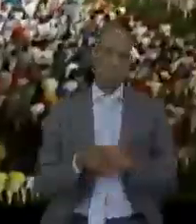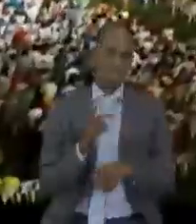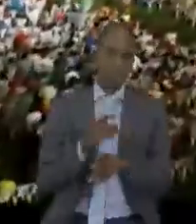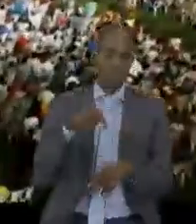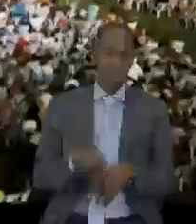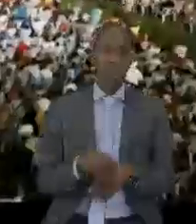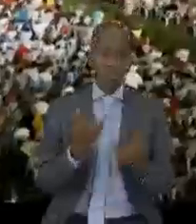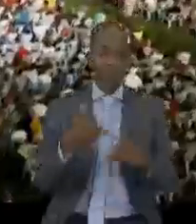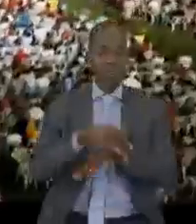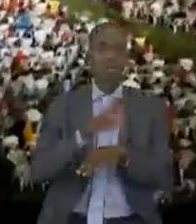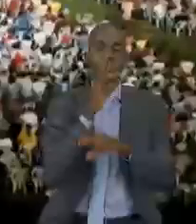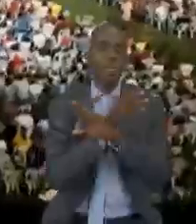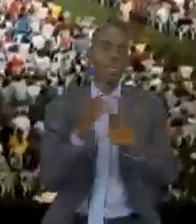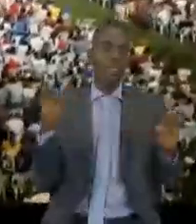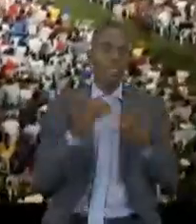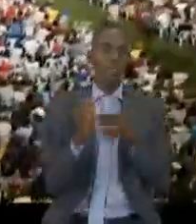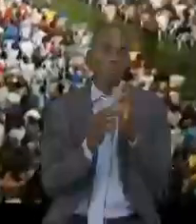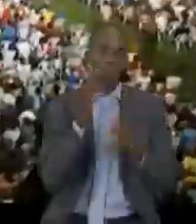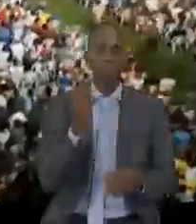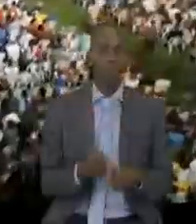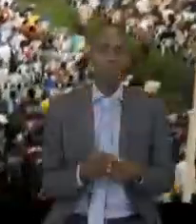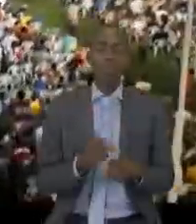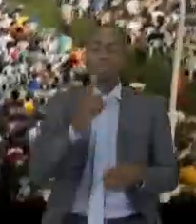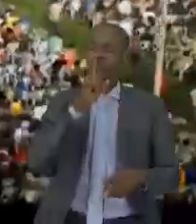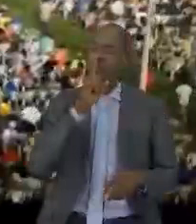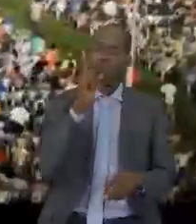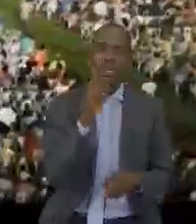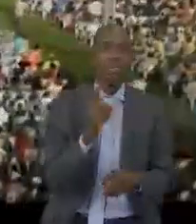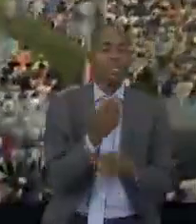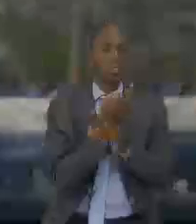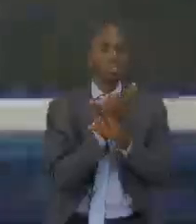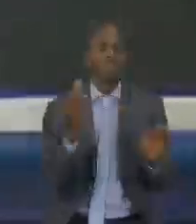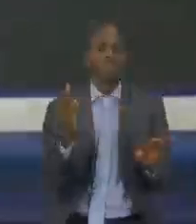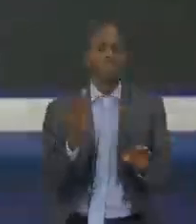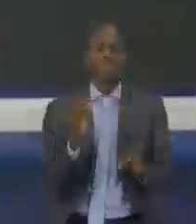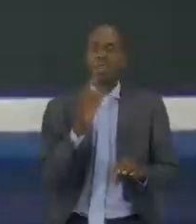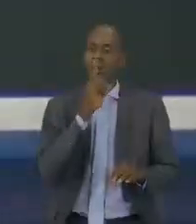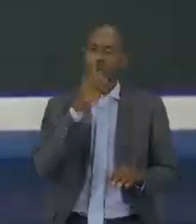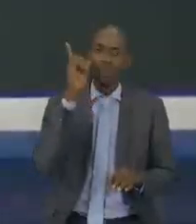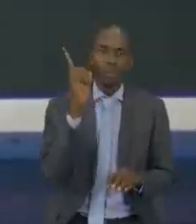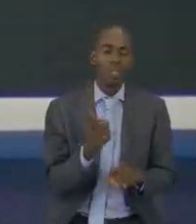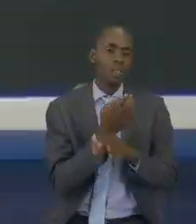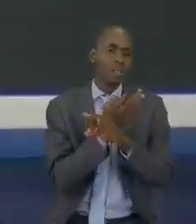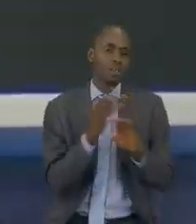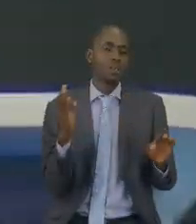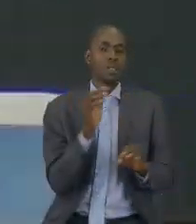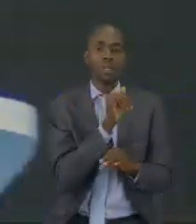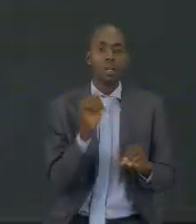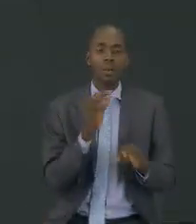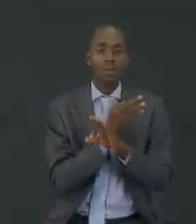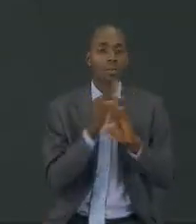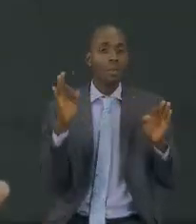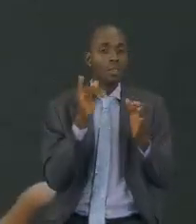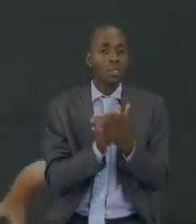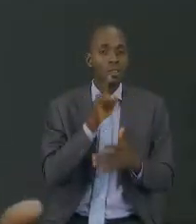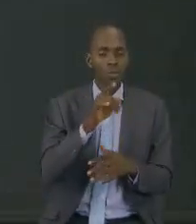tonight you're free. Sure freedom. Assured freedom. A freedom that you